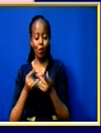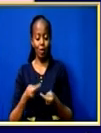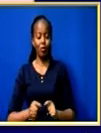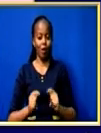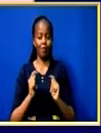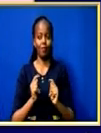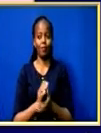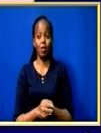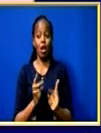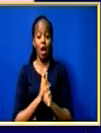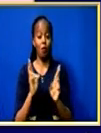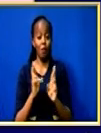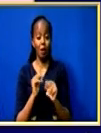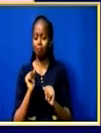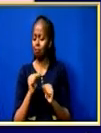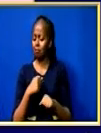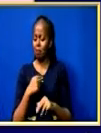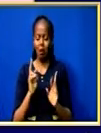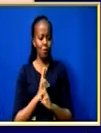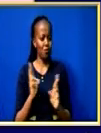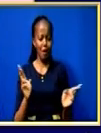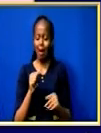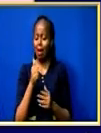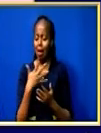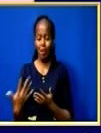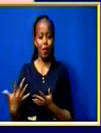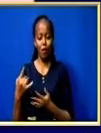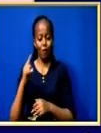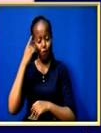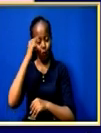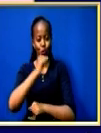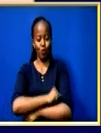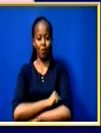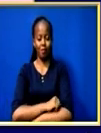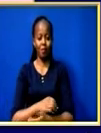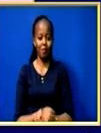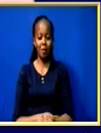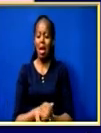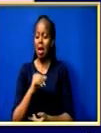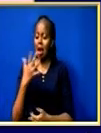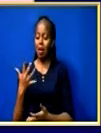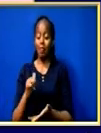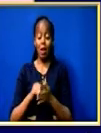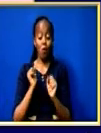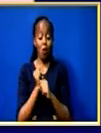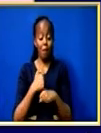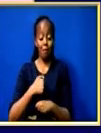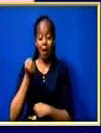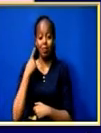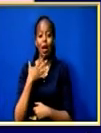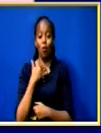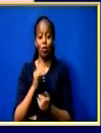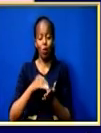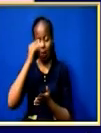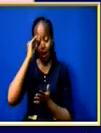Yeah. Are you ready? I am very ready, Mwalimu. Anything for school, anything for as long as I understand, Okay. I want to do. Help me with